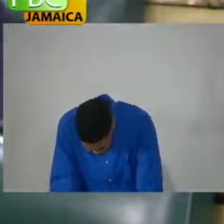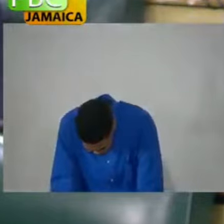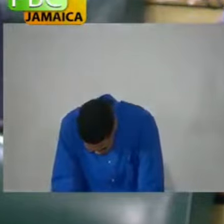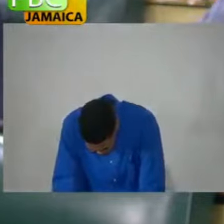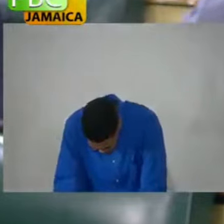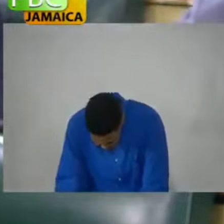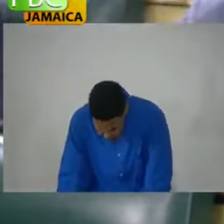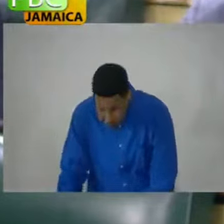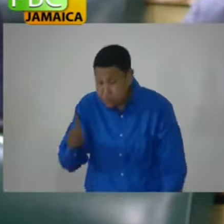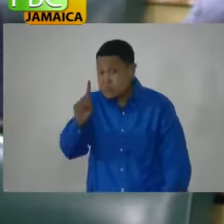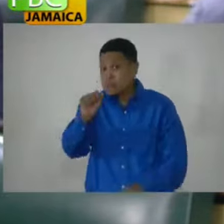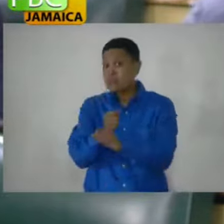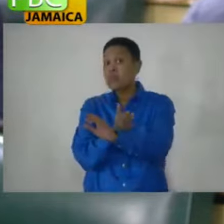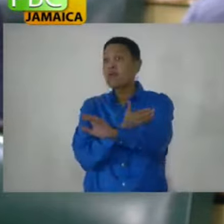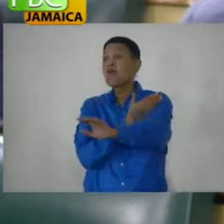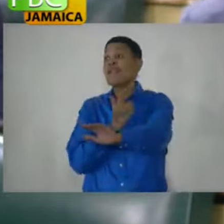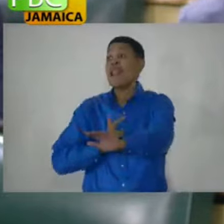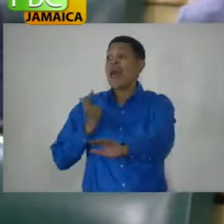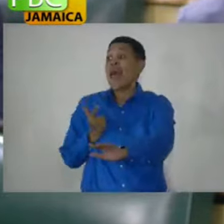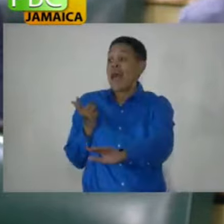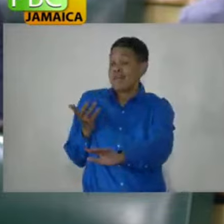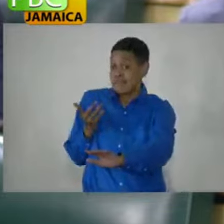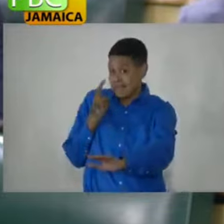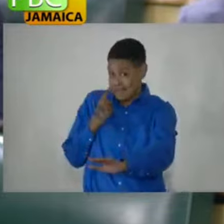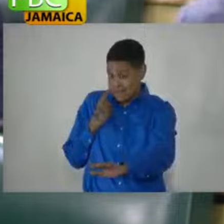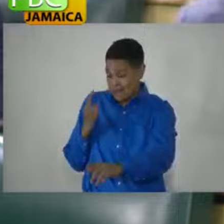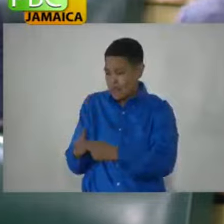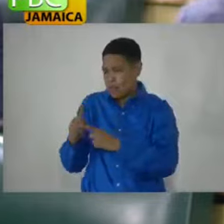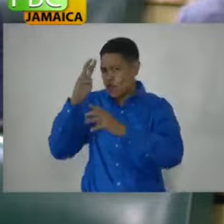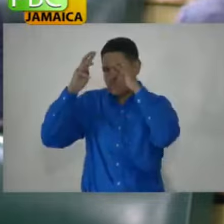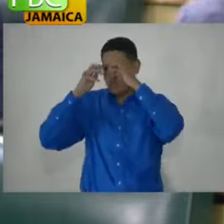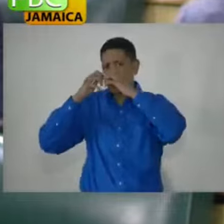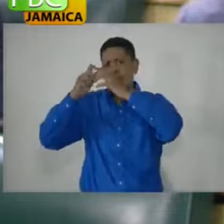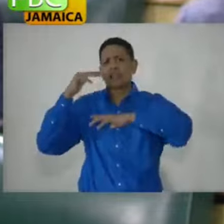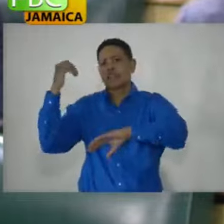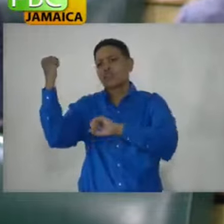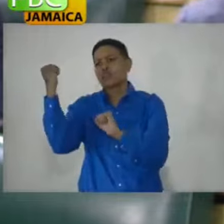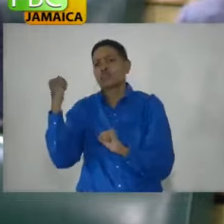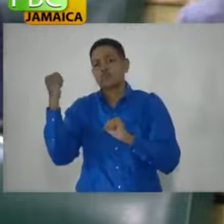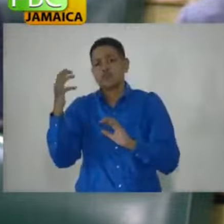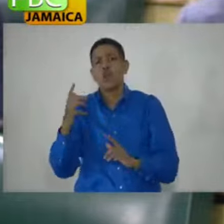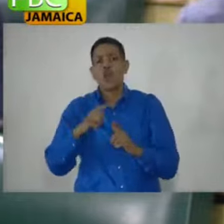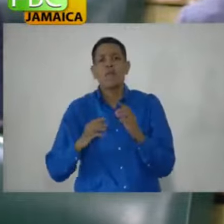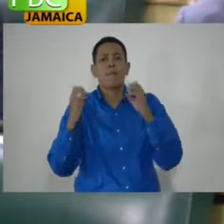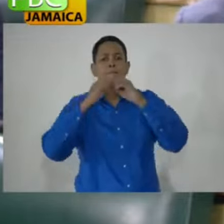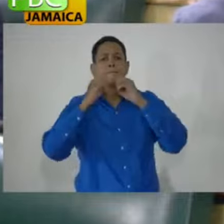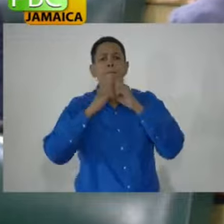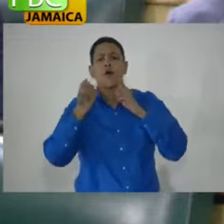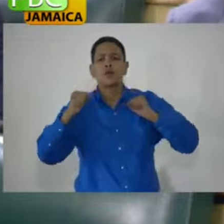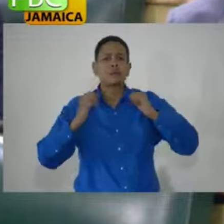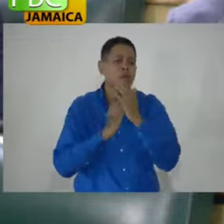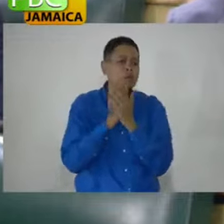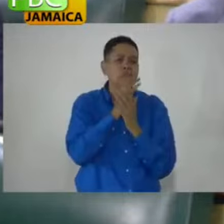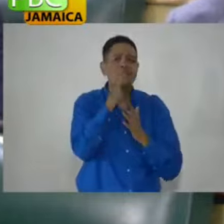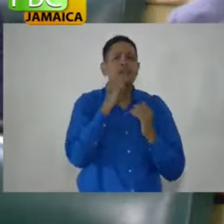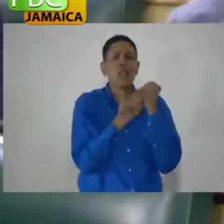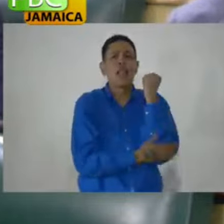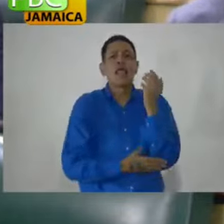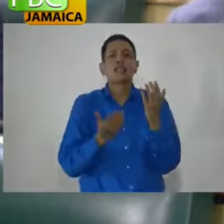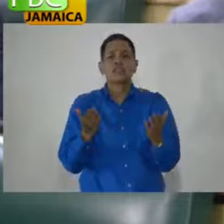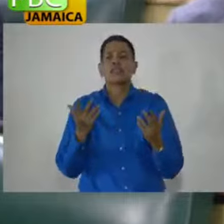one that improves lives and creates a stronger and more resilient